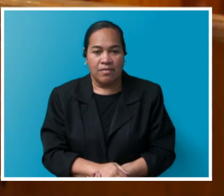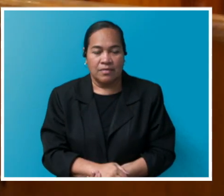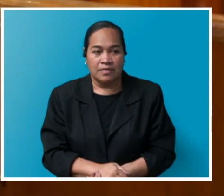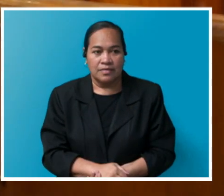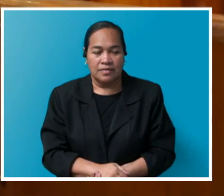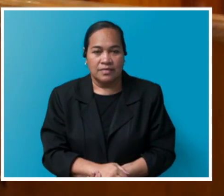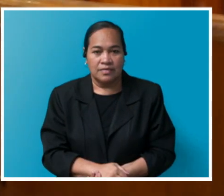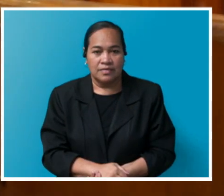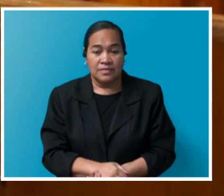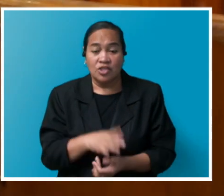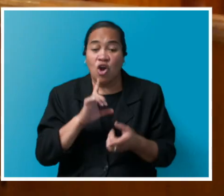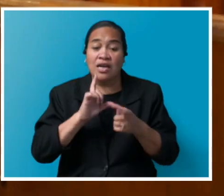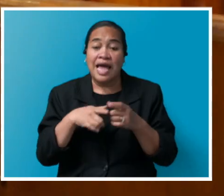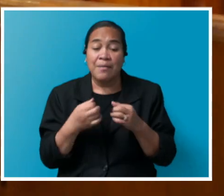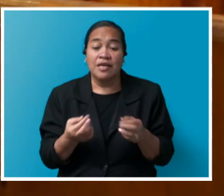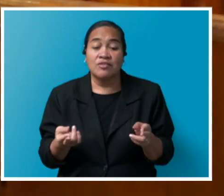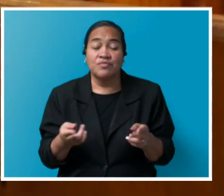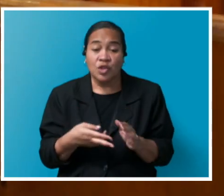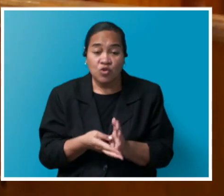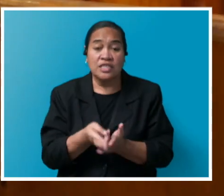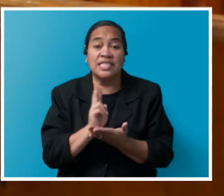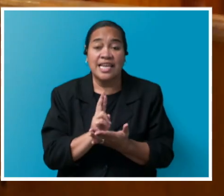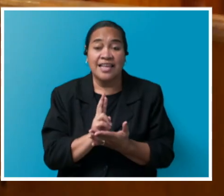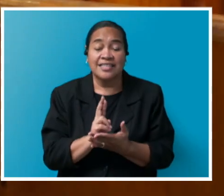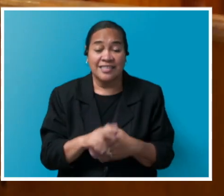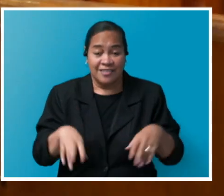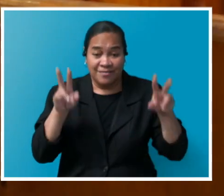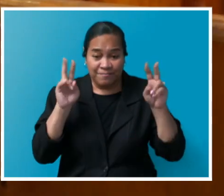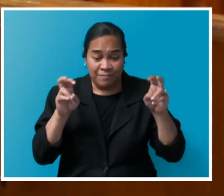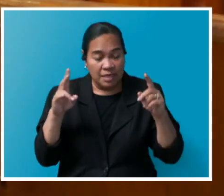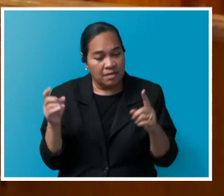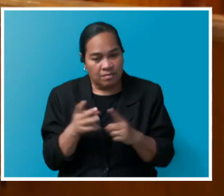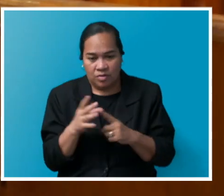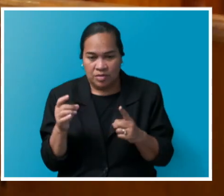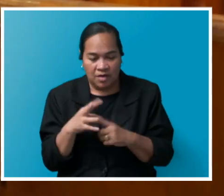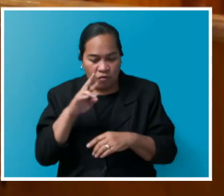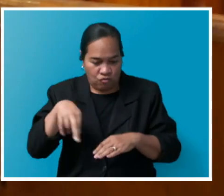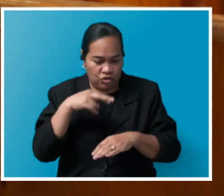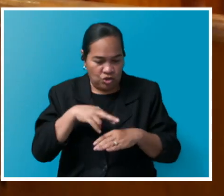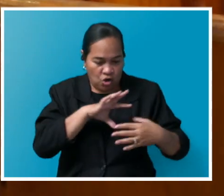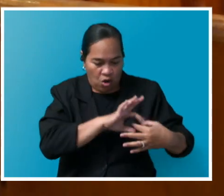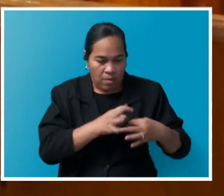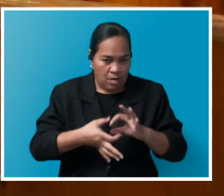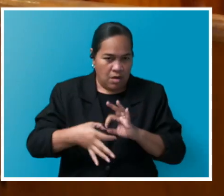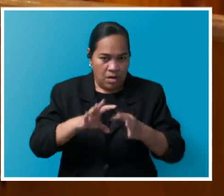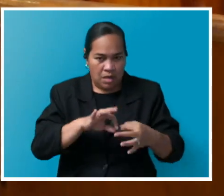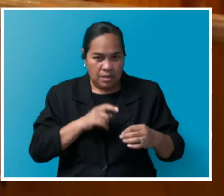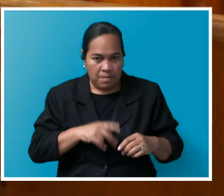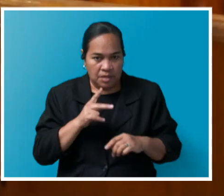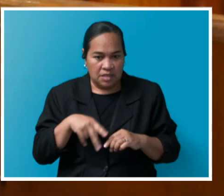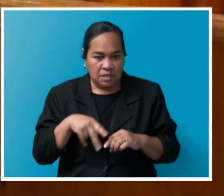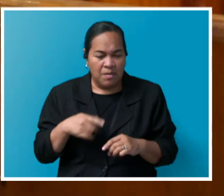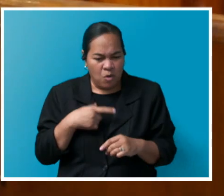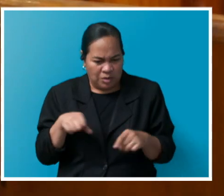On climate resilience, Mr. Speaker, sir, climate resilience is a cornerstone of regional cooperation in the Pacific, driven by the